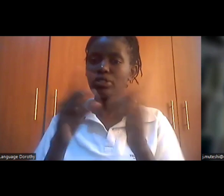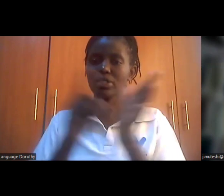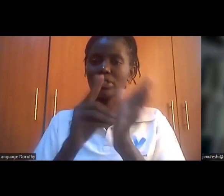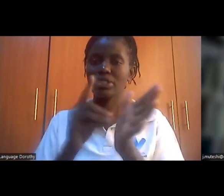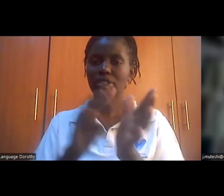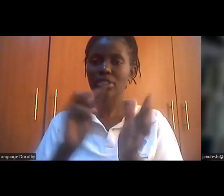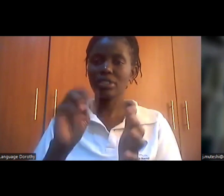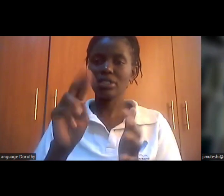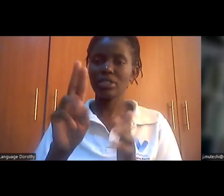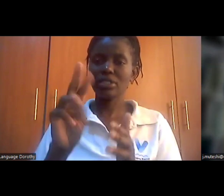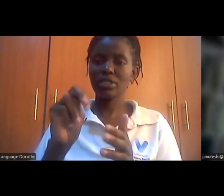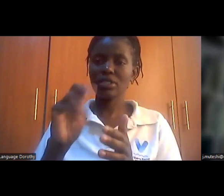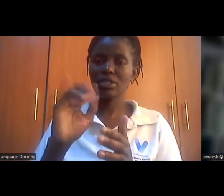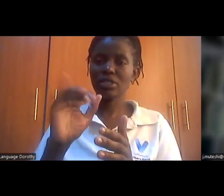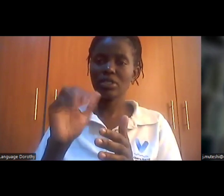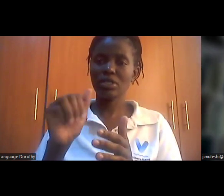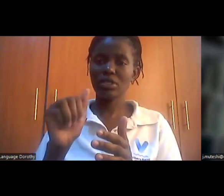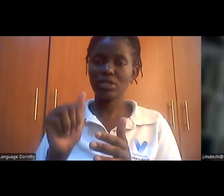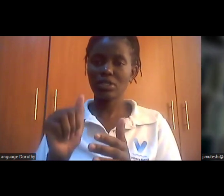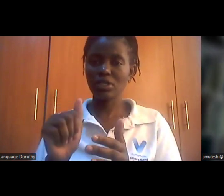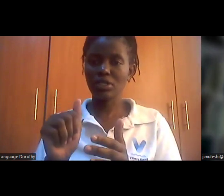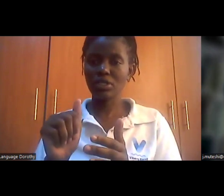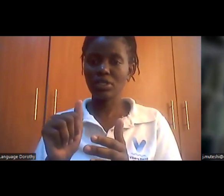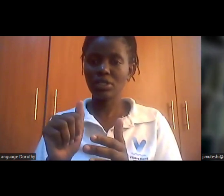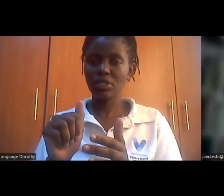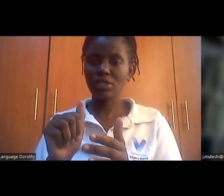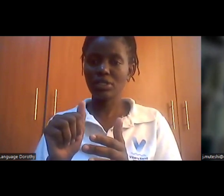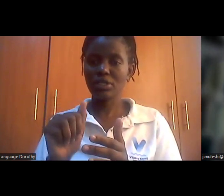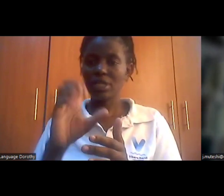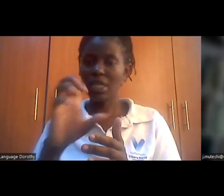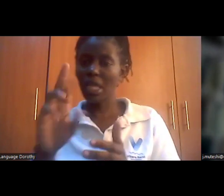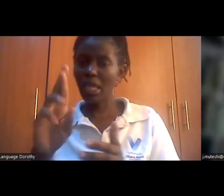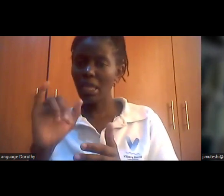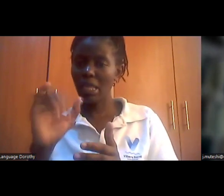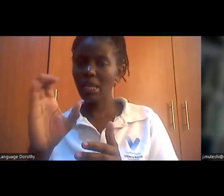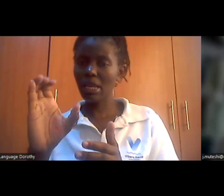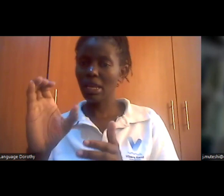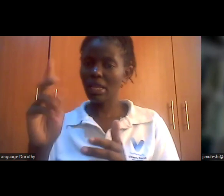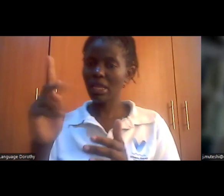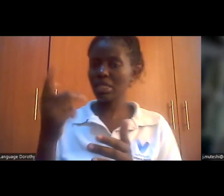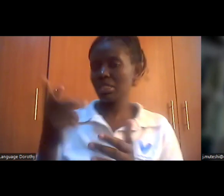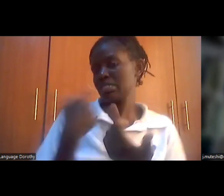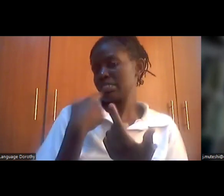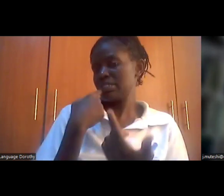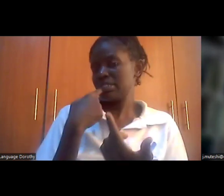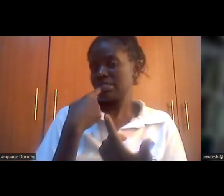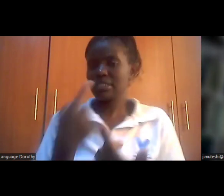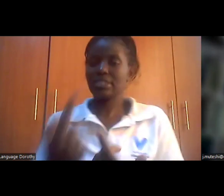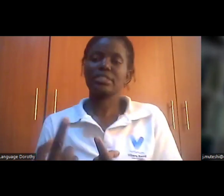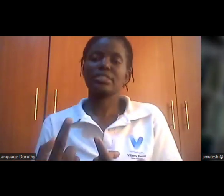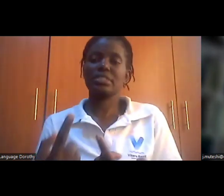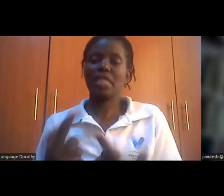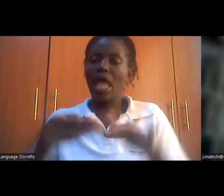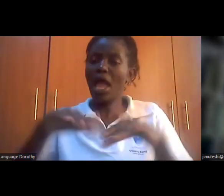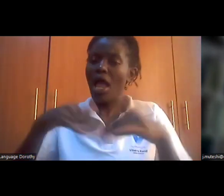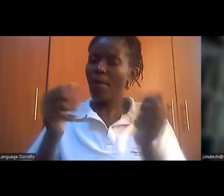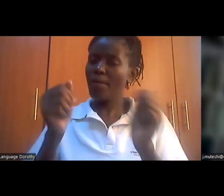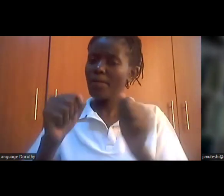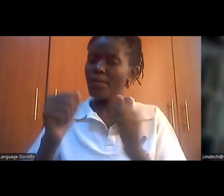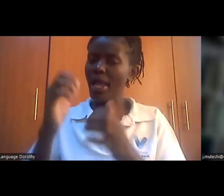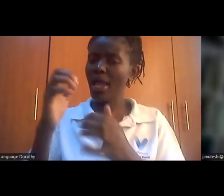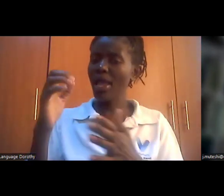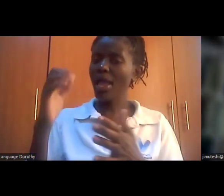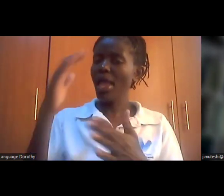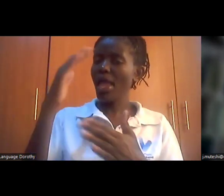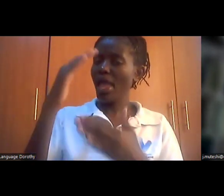again saying, I agree with Muna on curriculum where we create awareness on facts about ending FGM. And then